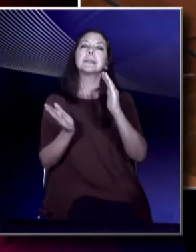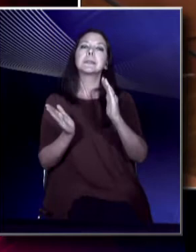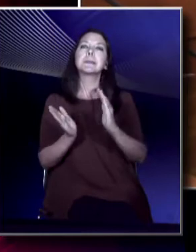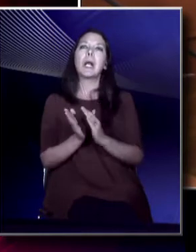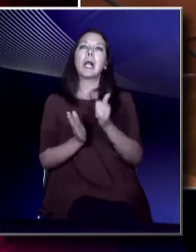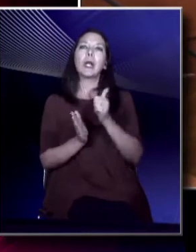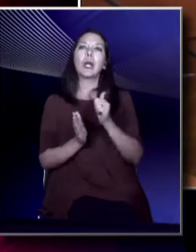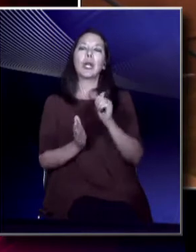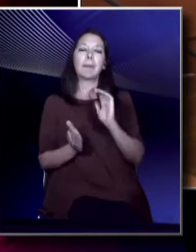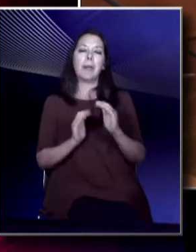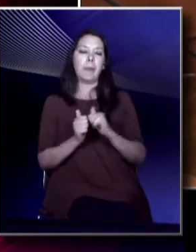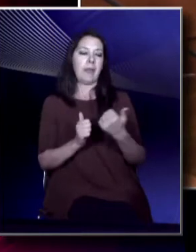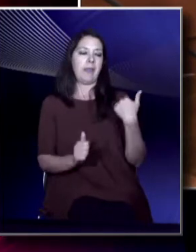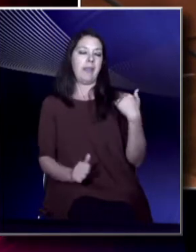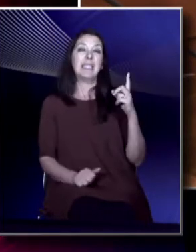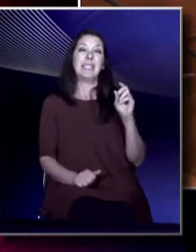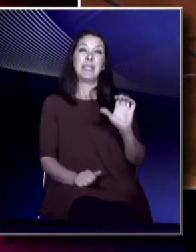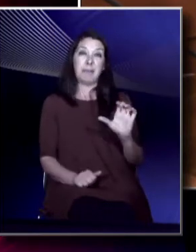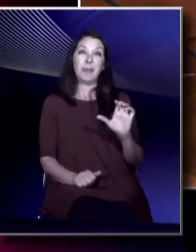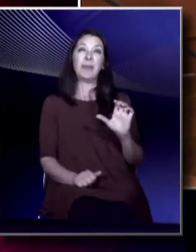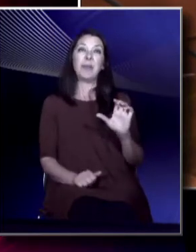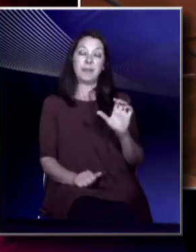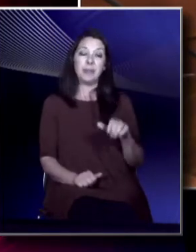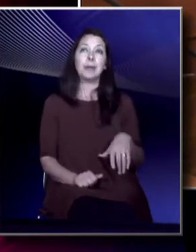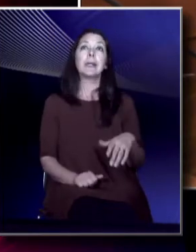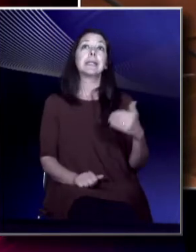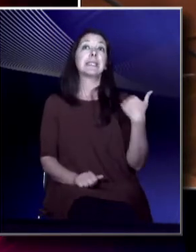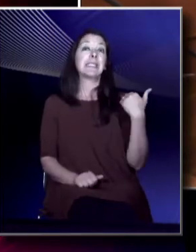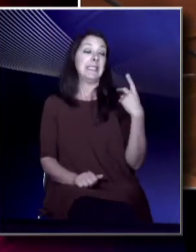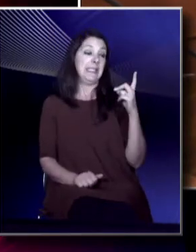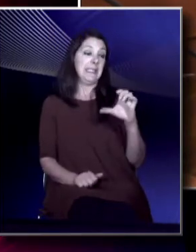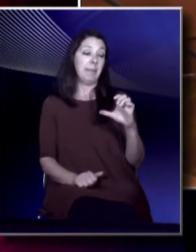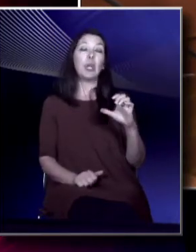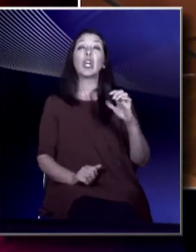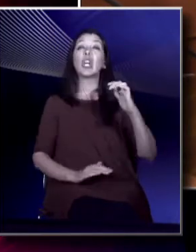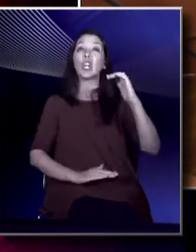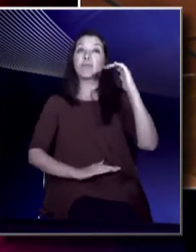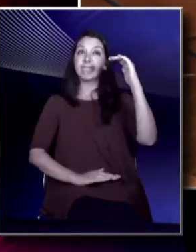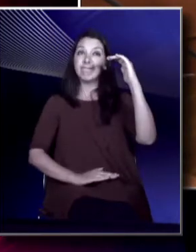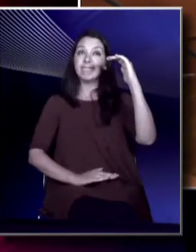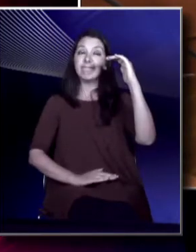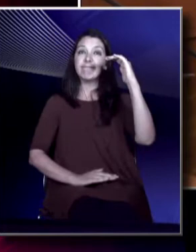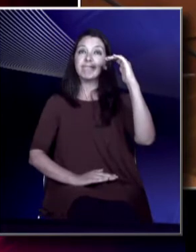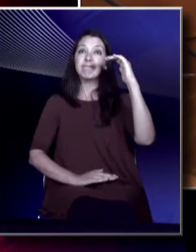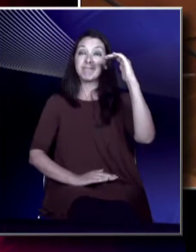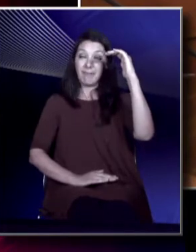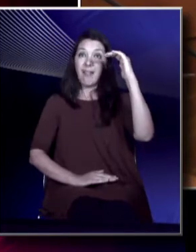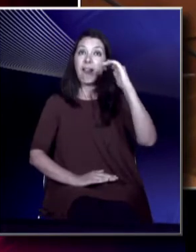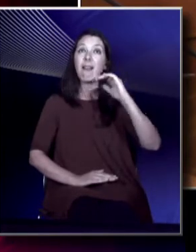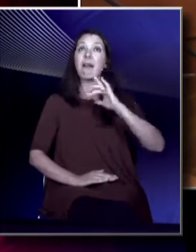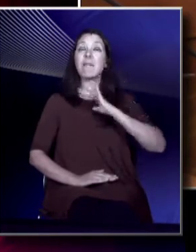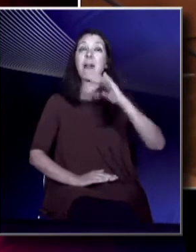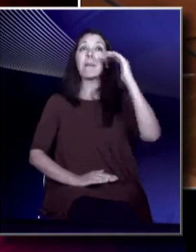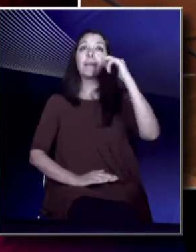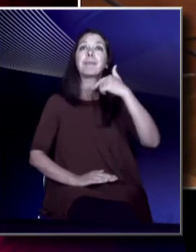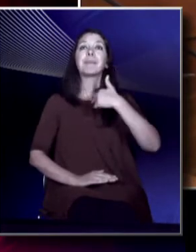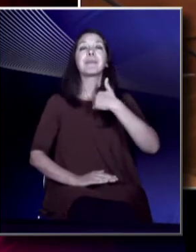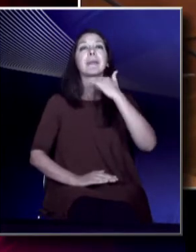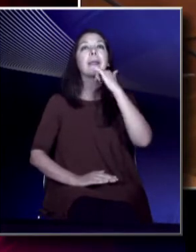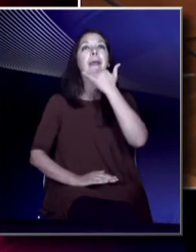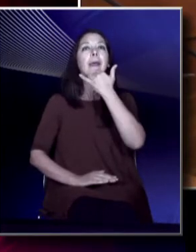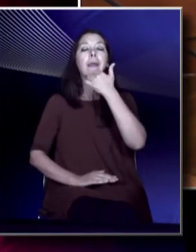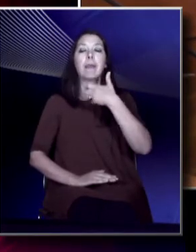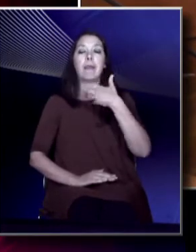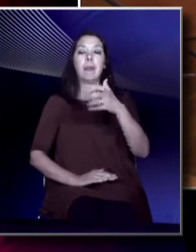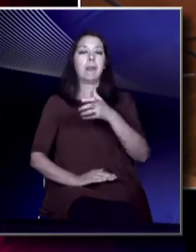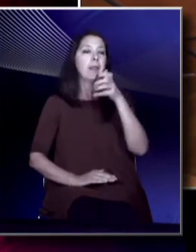December. In December, it was like this tall. And it was doing really well, and I made a mistake, and I put it in the